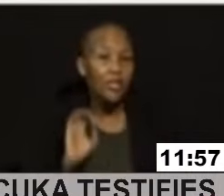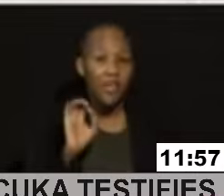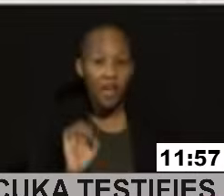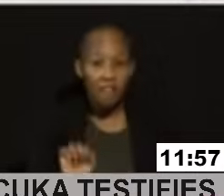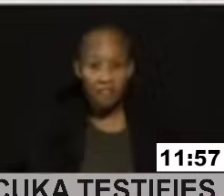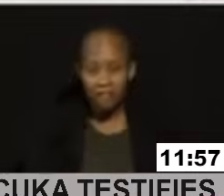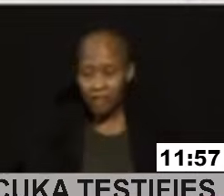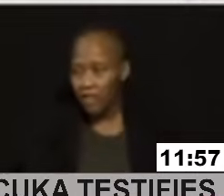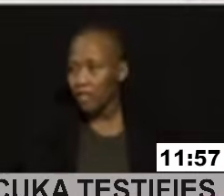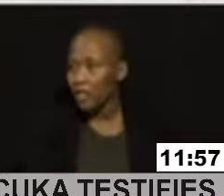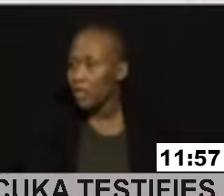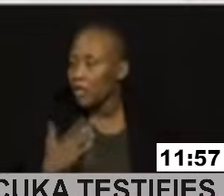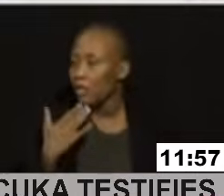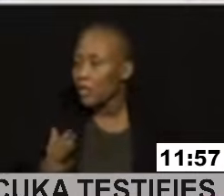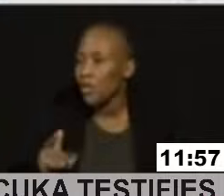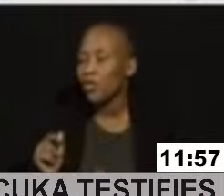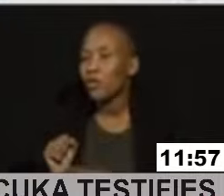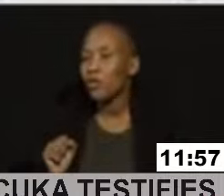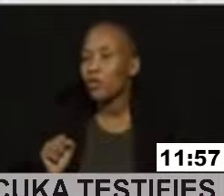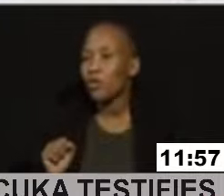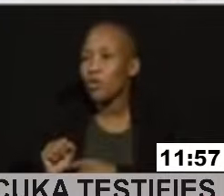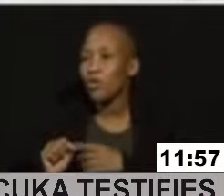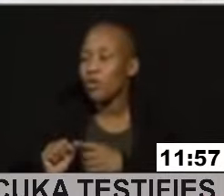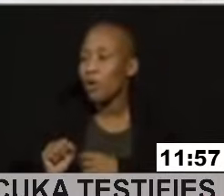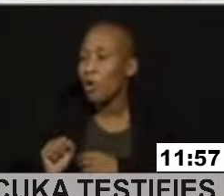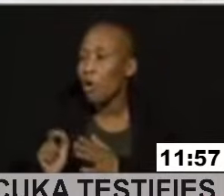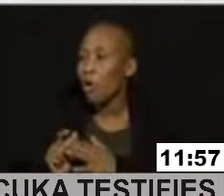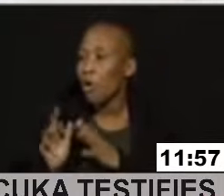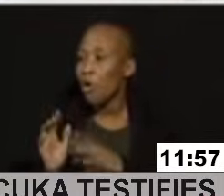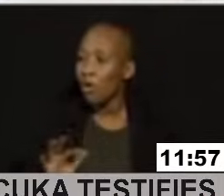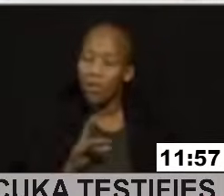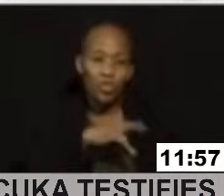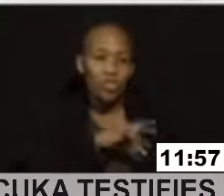Thank you, Advocate Ngcuka. Chair and members of the